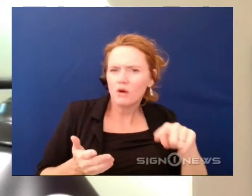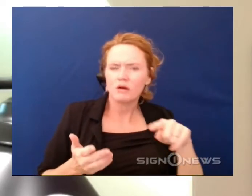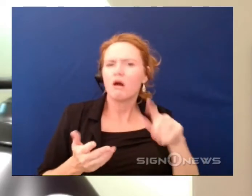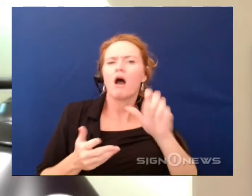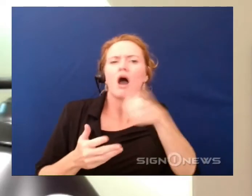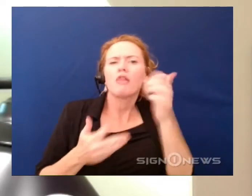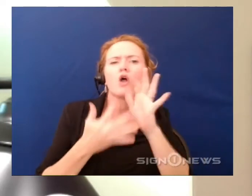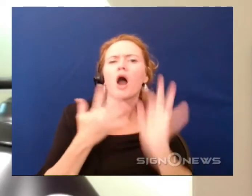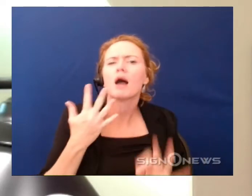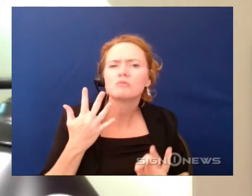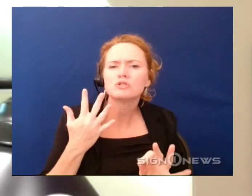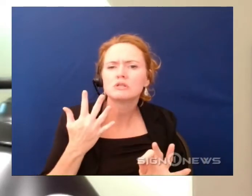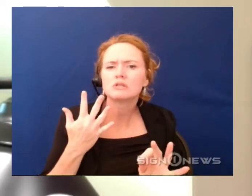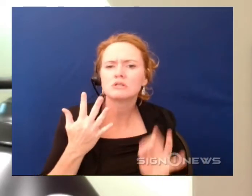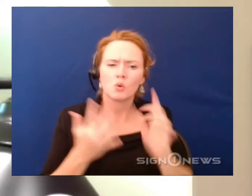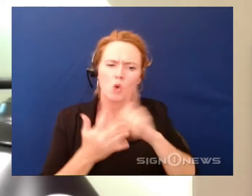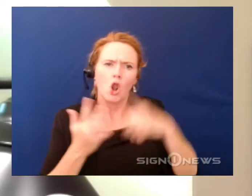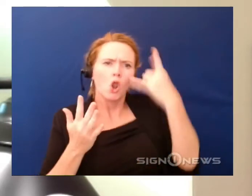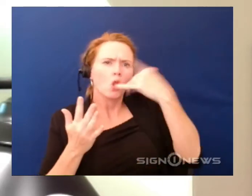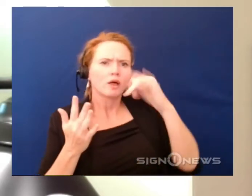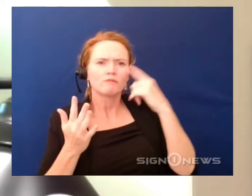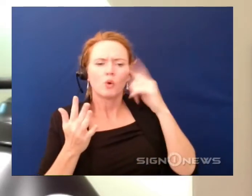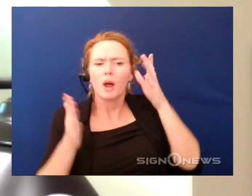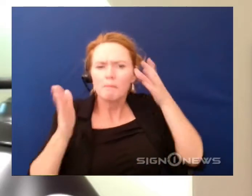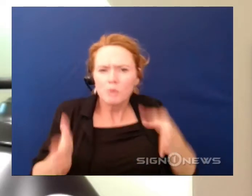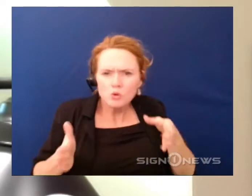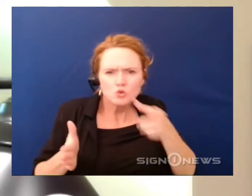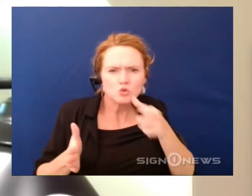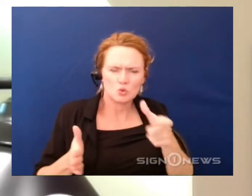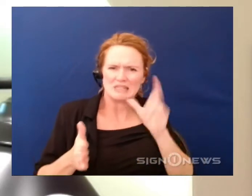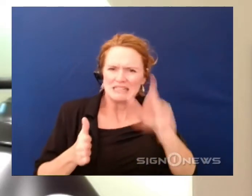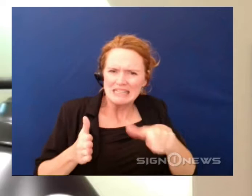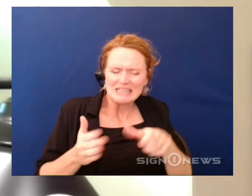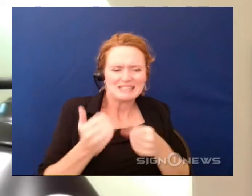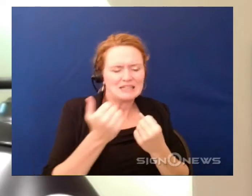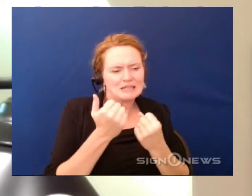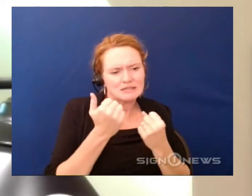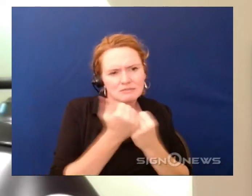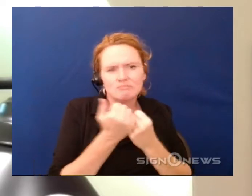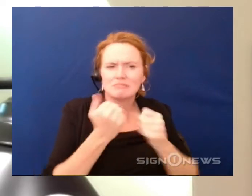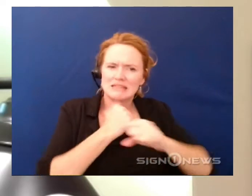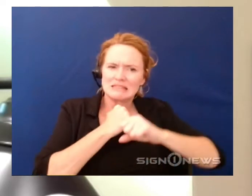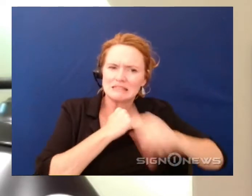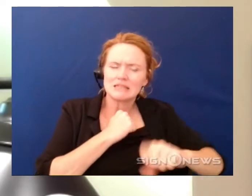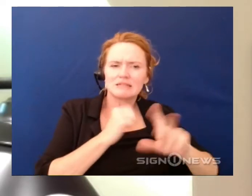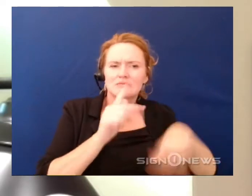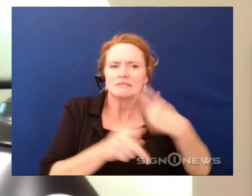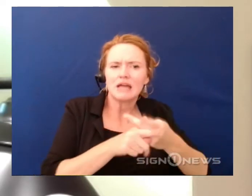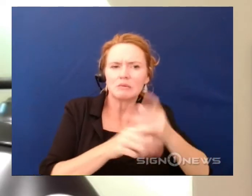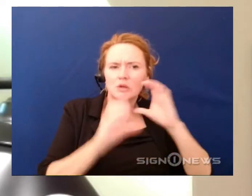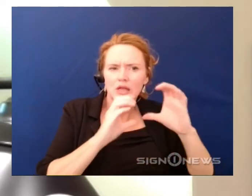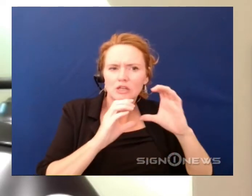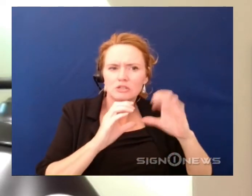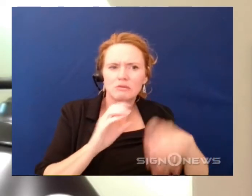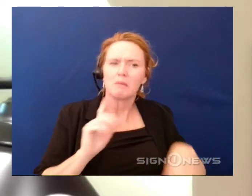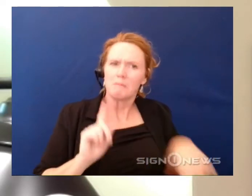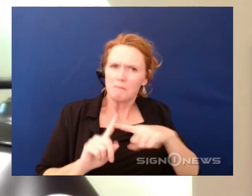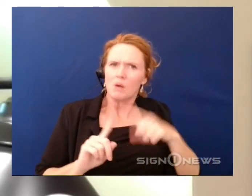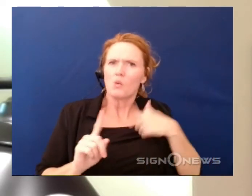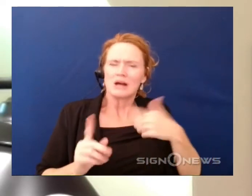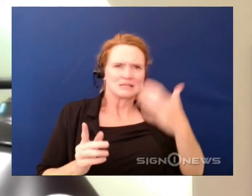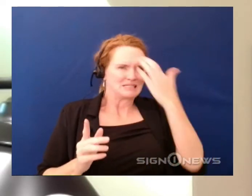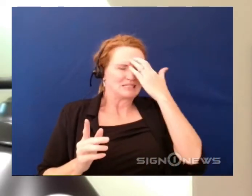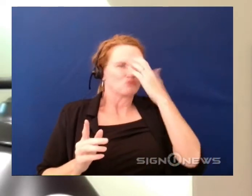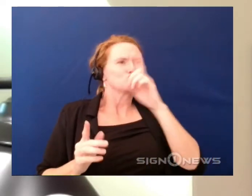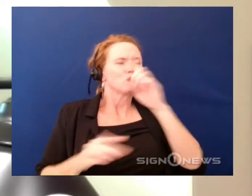guardianship might be and what that looks like for someone who needs extensive communication supports, and to hear real-world examples of AAC users with different